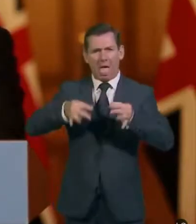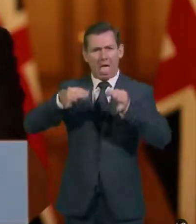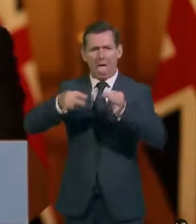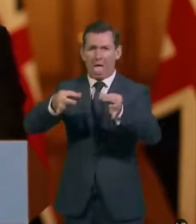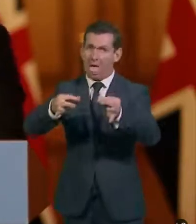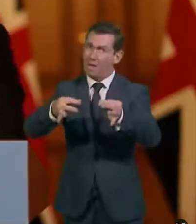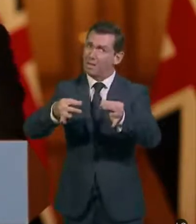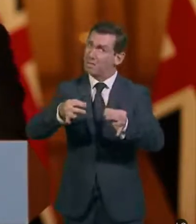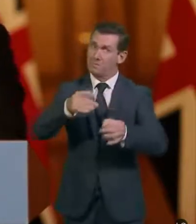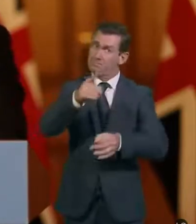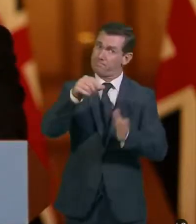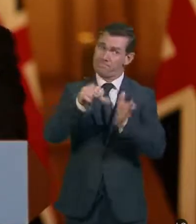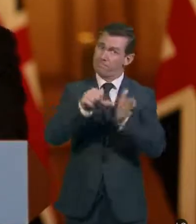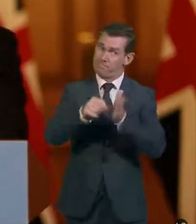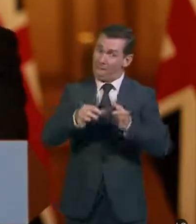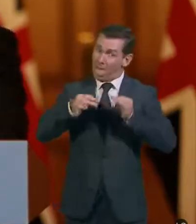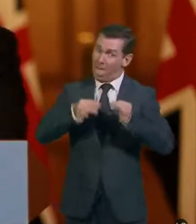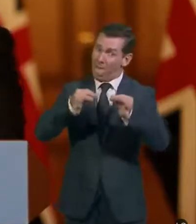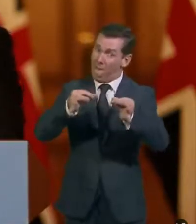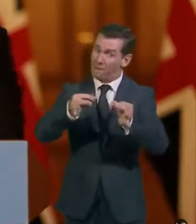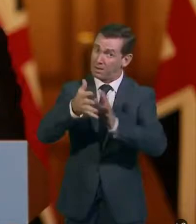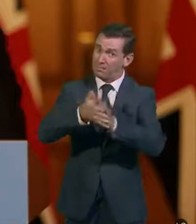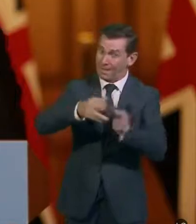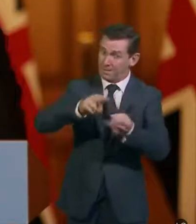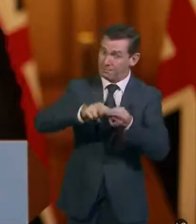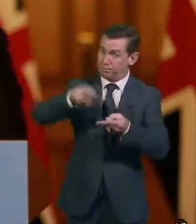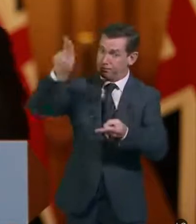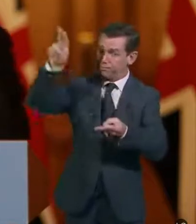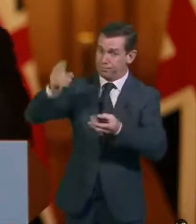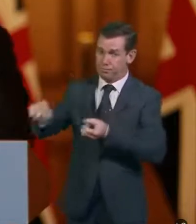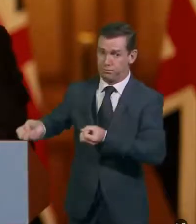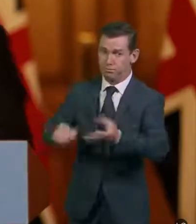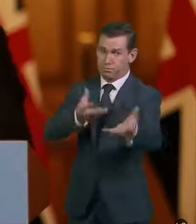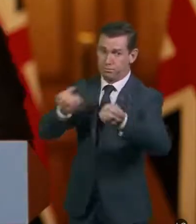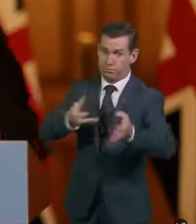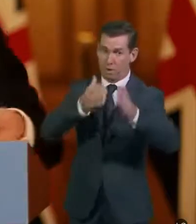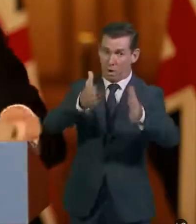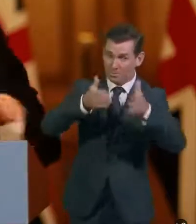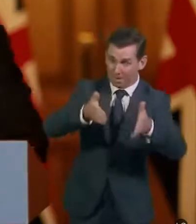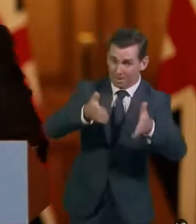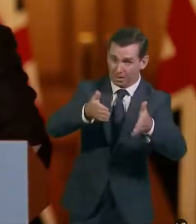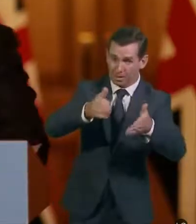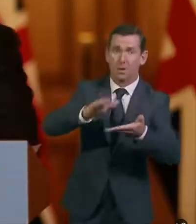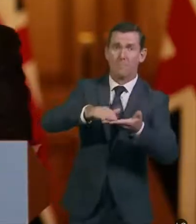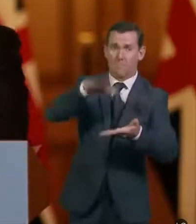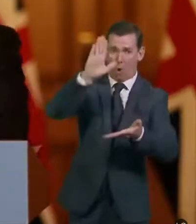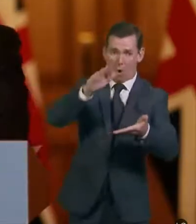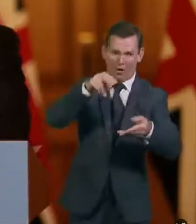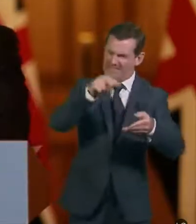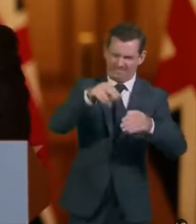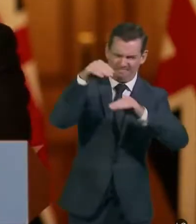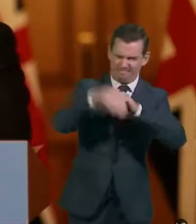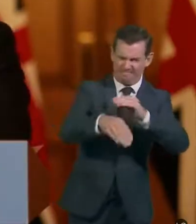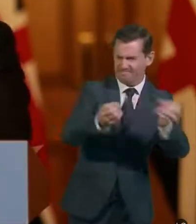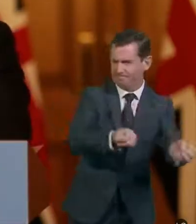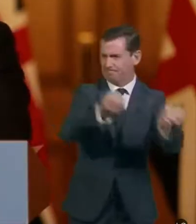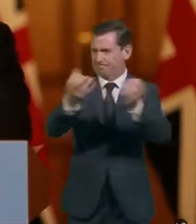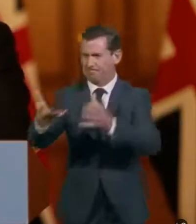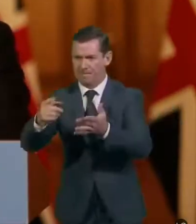hospital, more people will end up in intensive care, and tragically, more people will die. Of